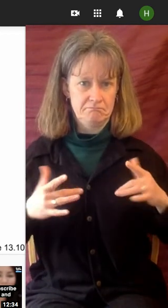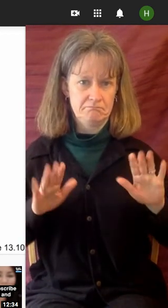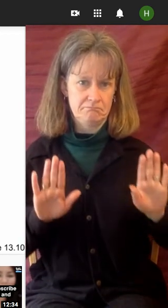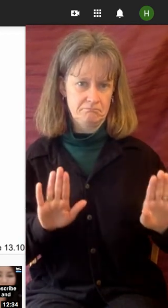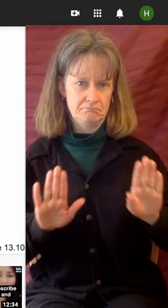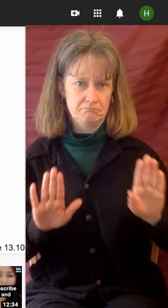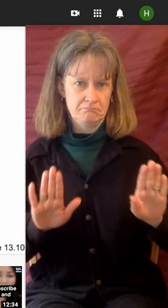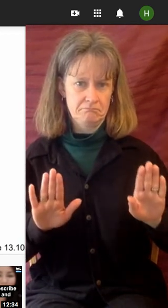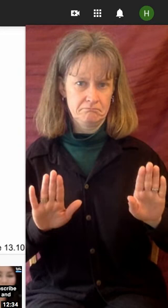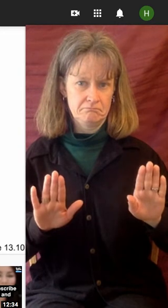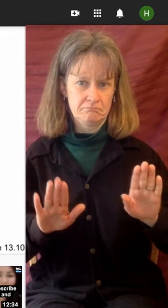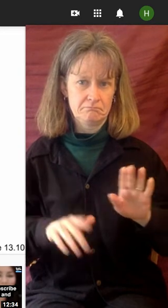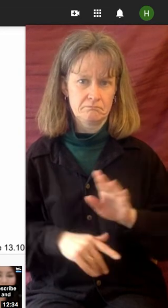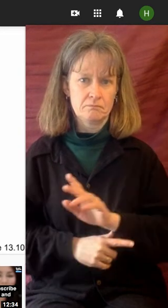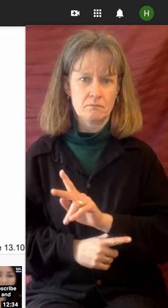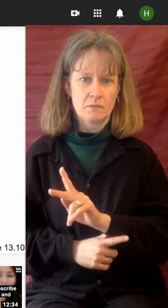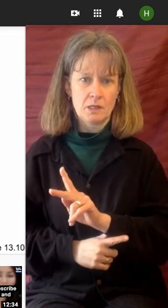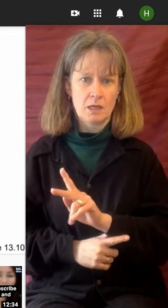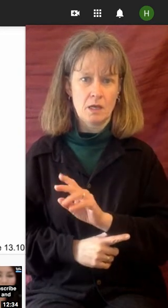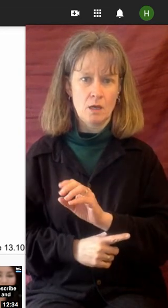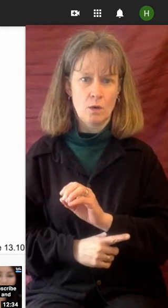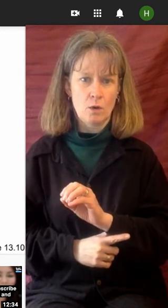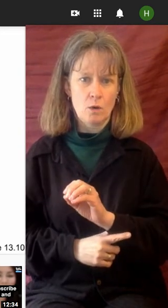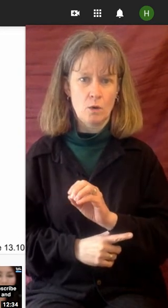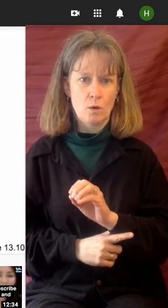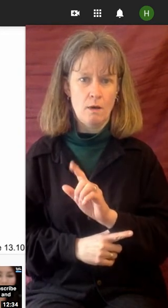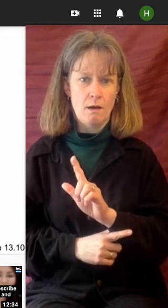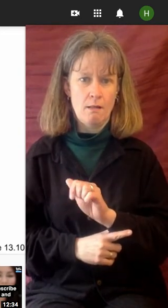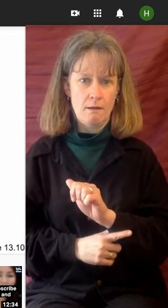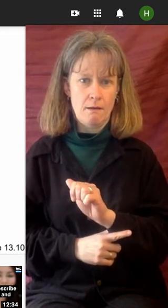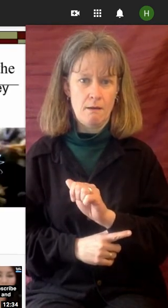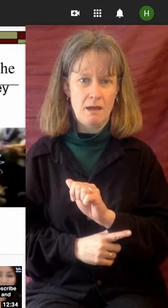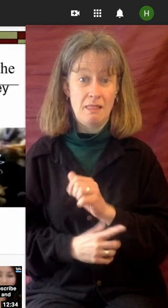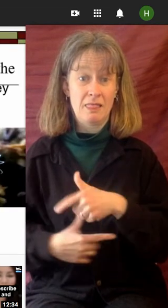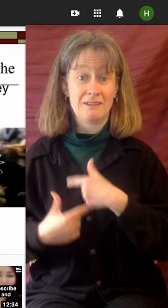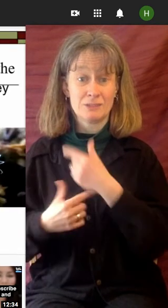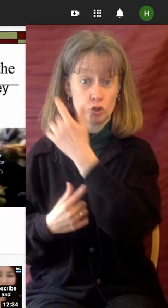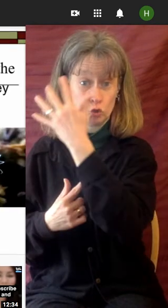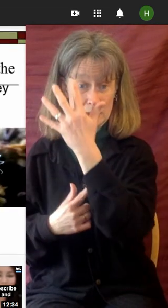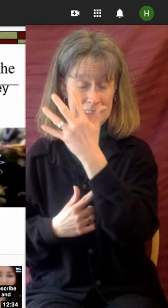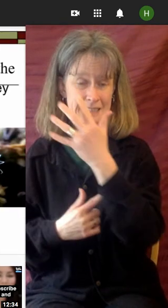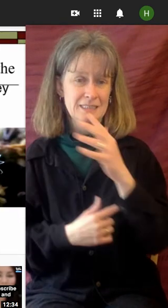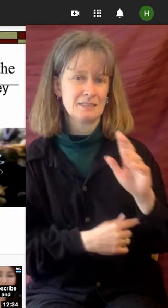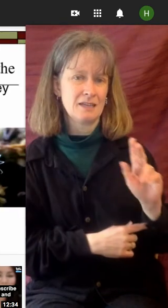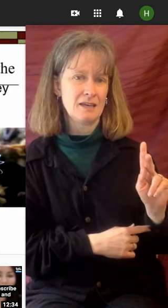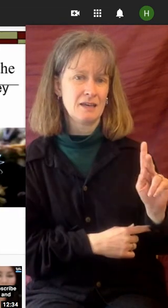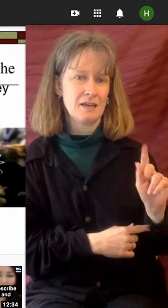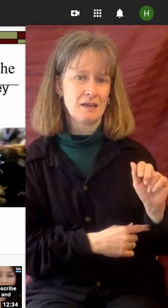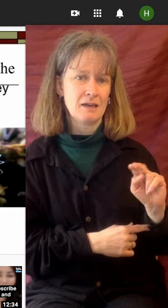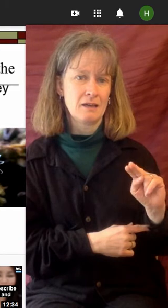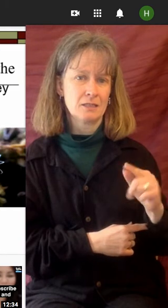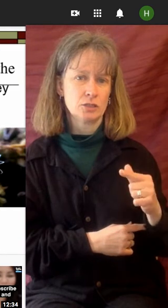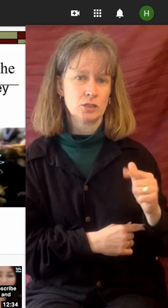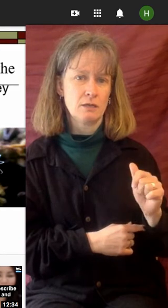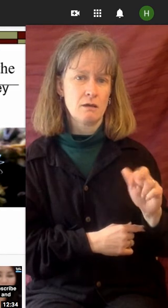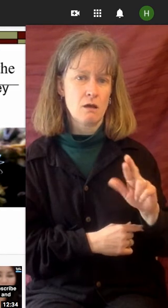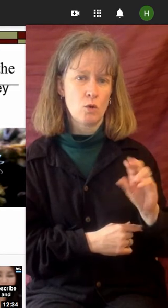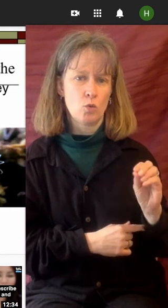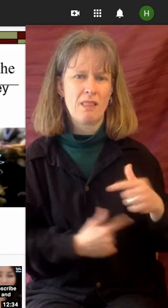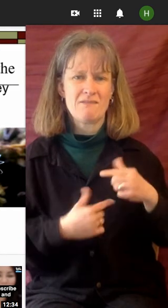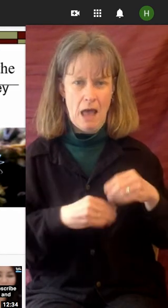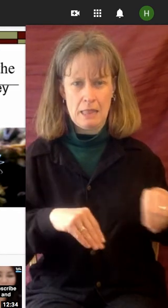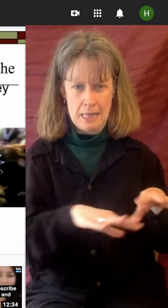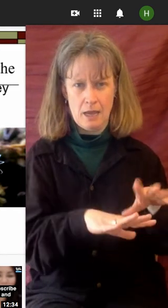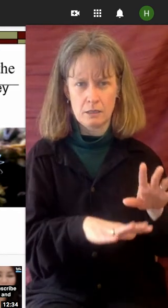Koala in the trees, kangaroos on the land. The third piece of evidence